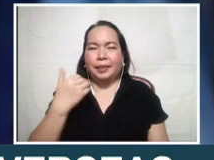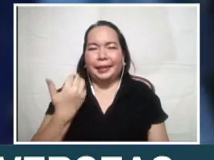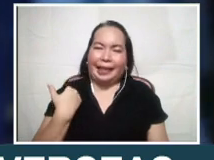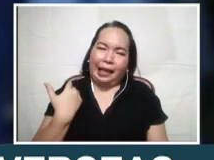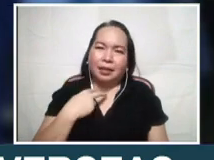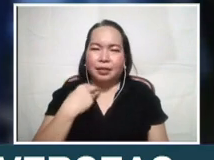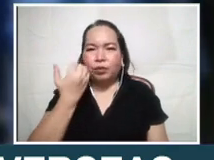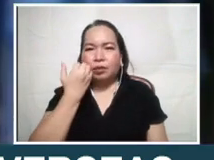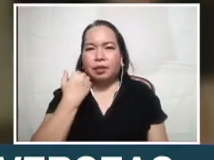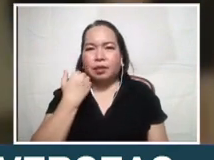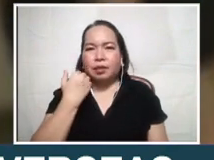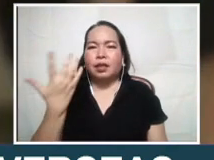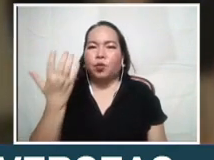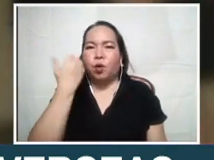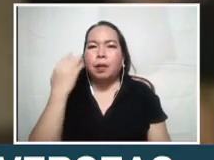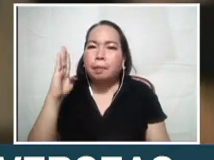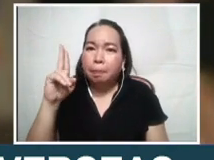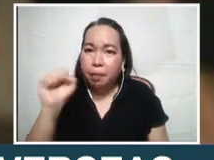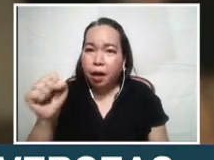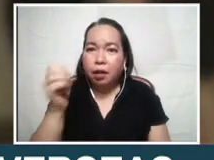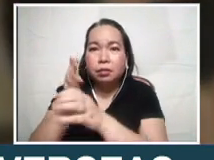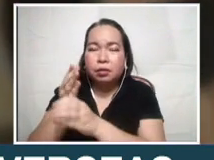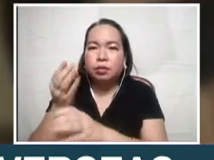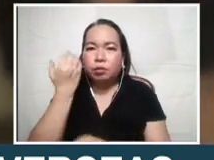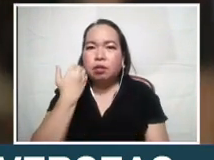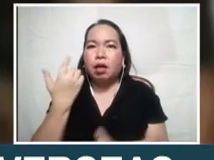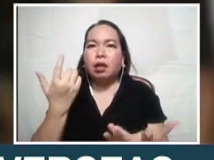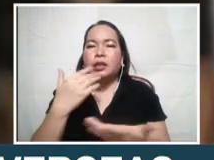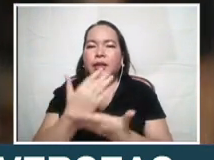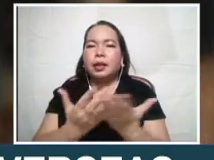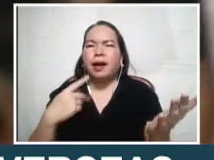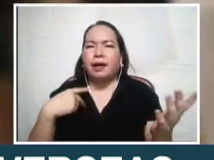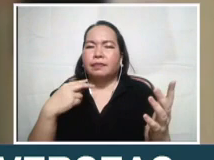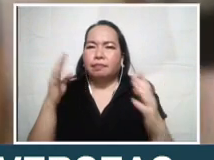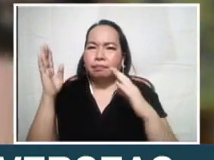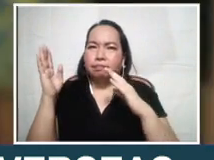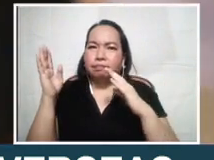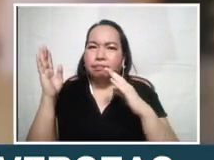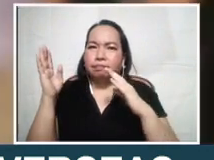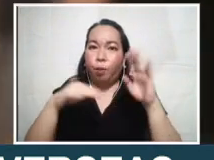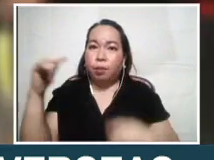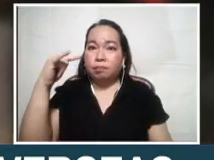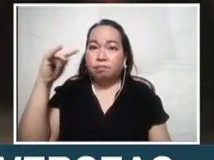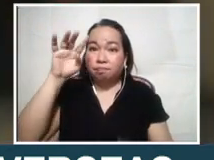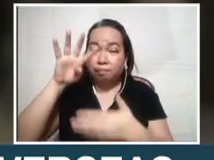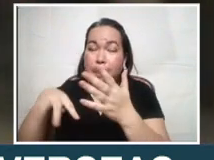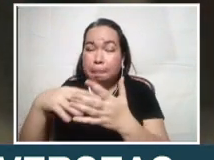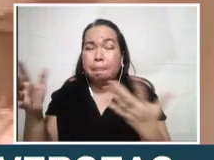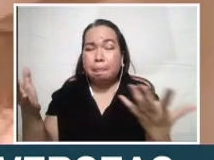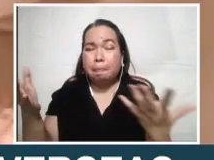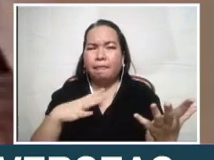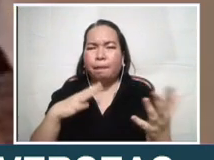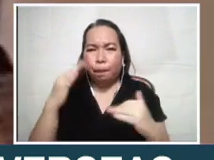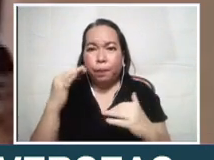bus facilities, and then there were some problem in the with the flights. But then, mm-hmm. hopefully today we